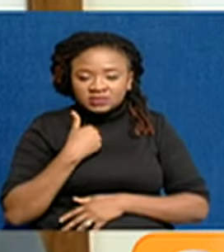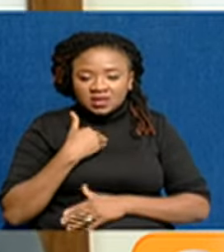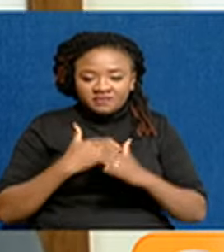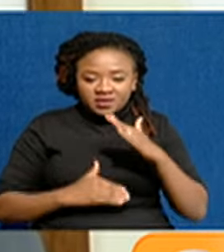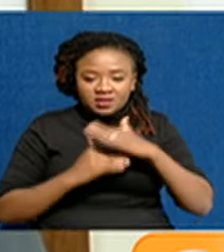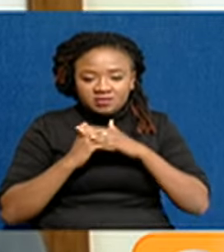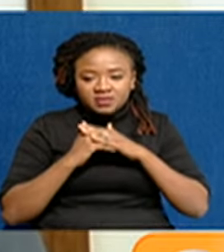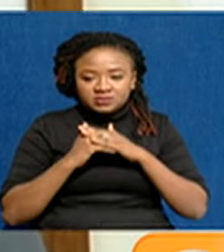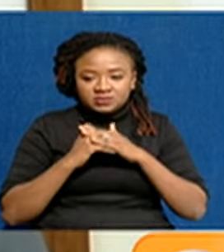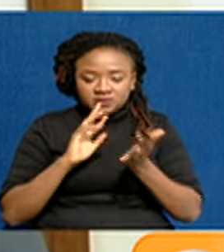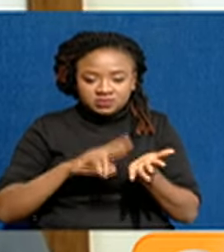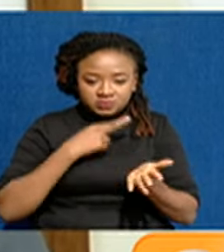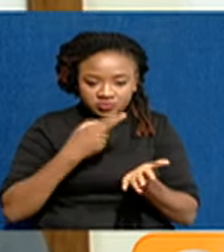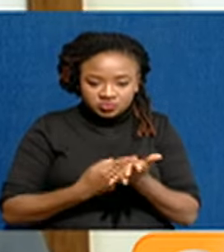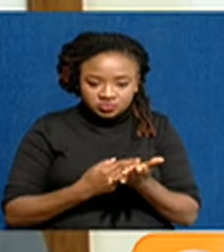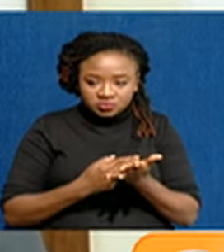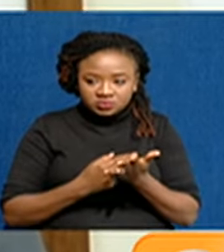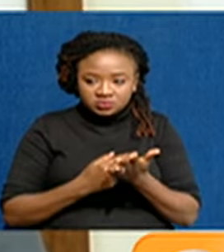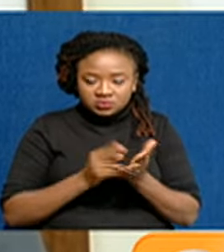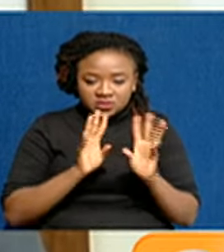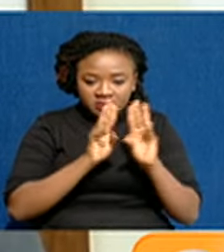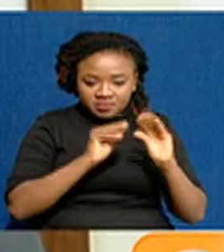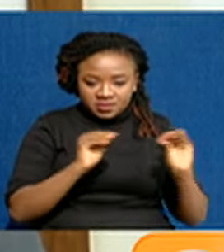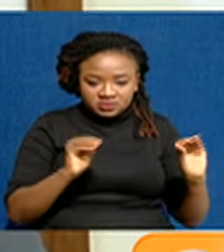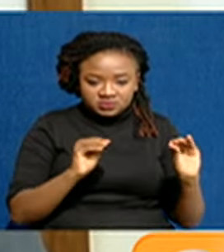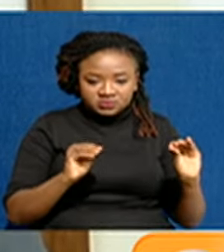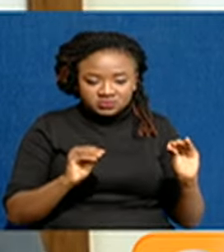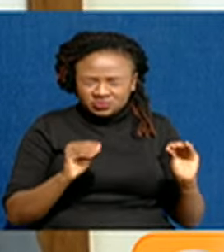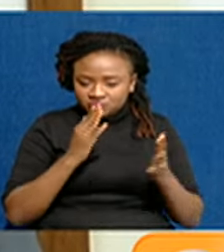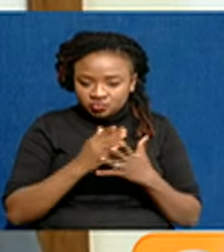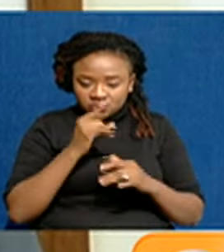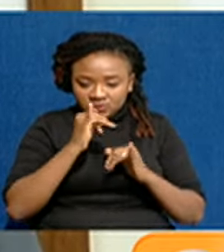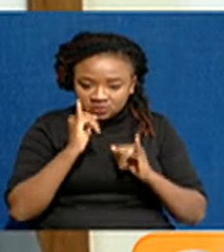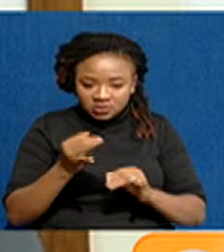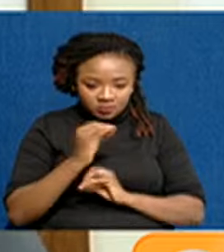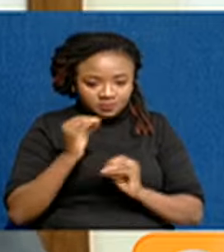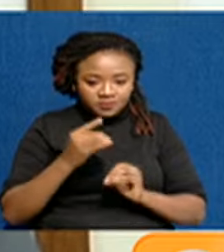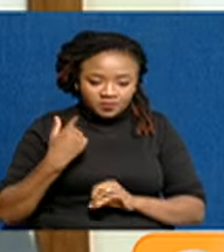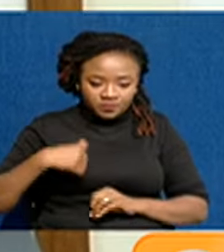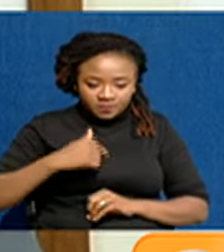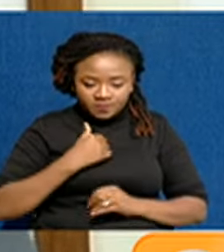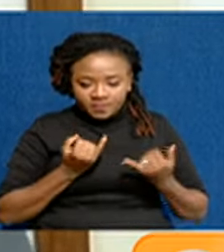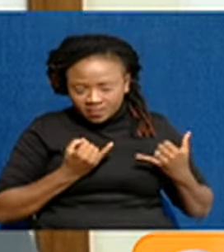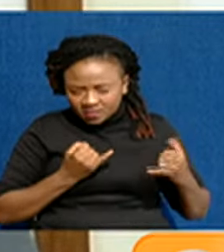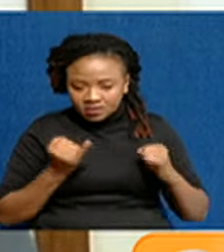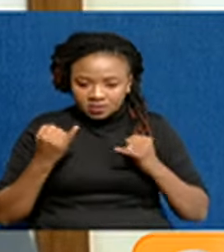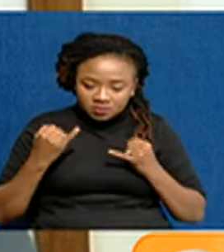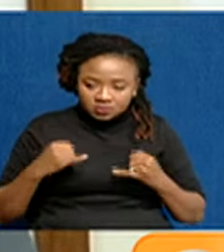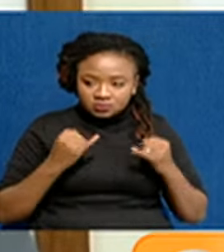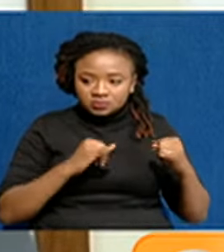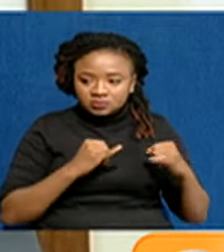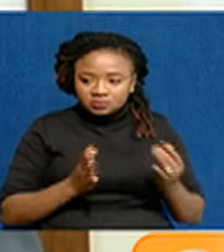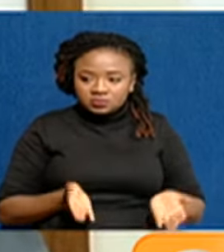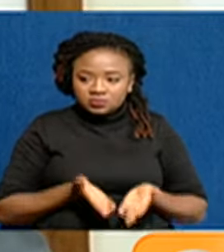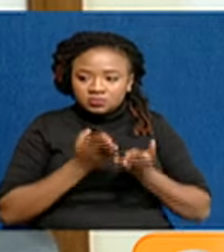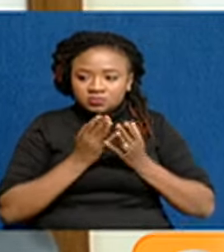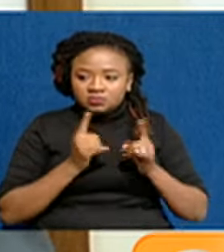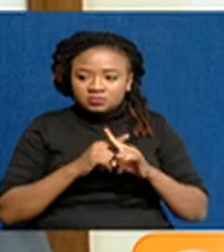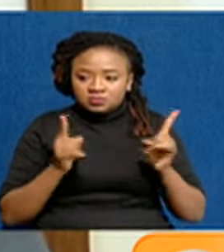envelope. Let us just accept that as a country. This is not something new. We are trying just to get out of the hole as a country.